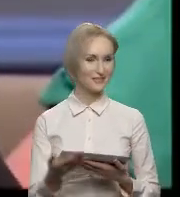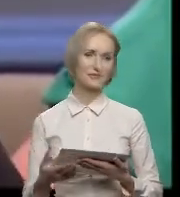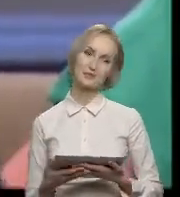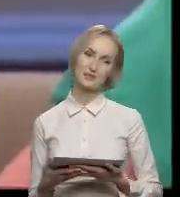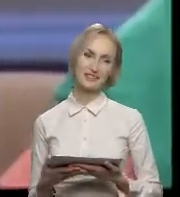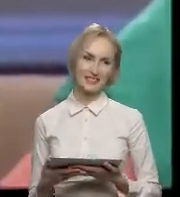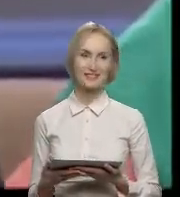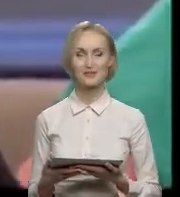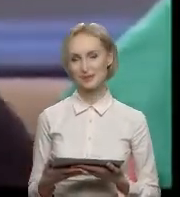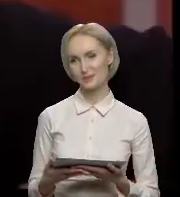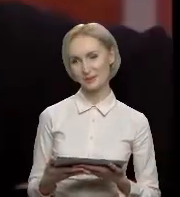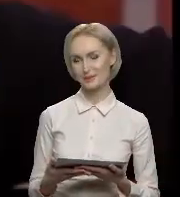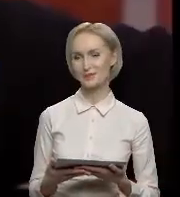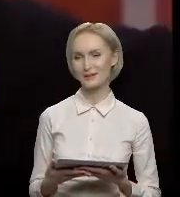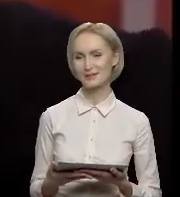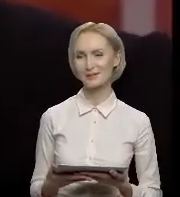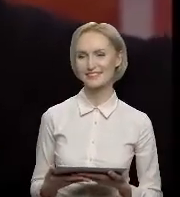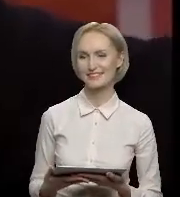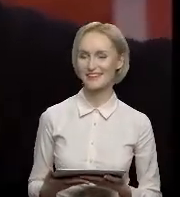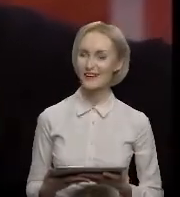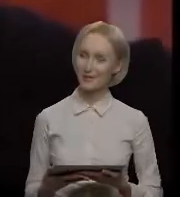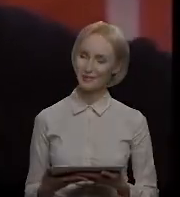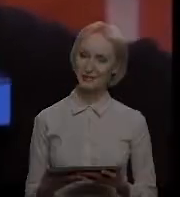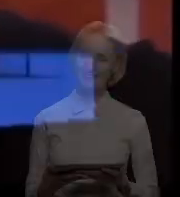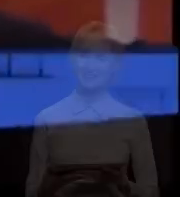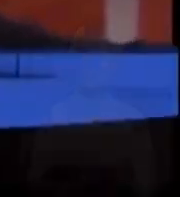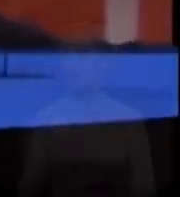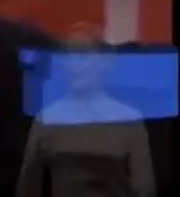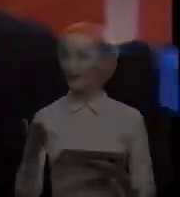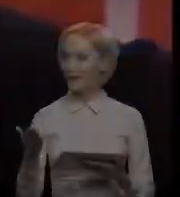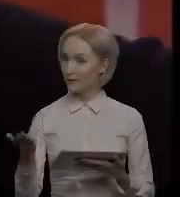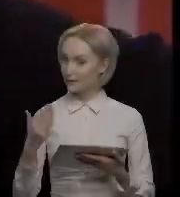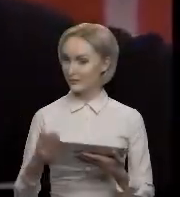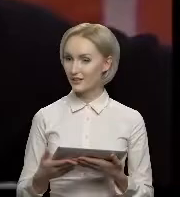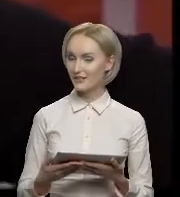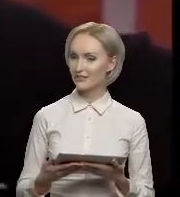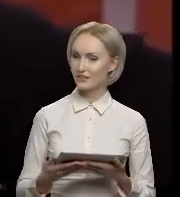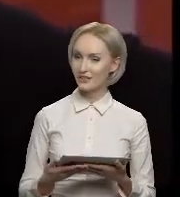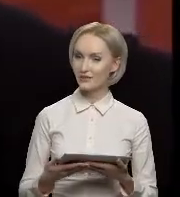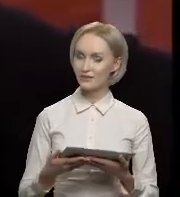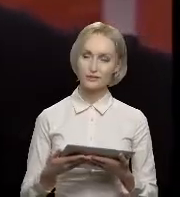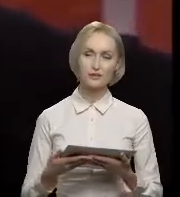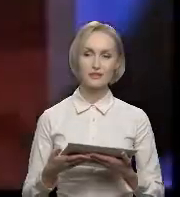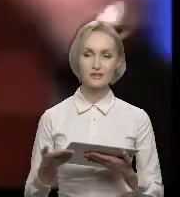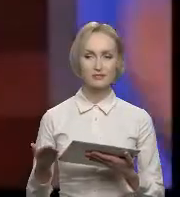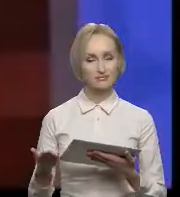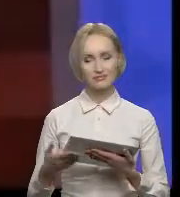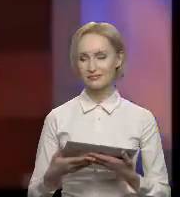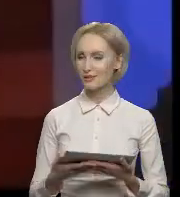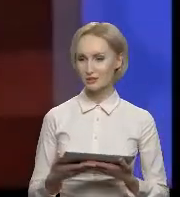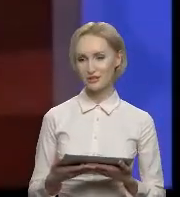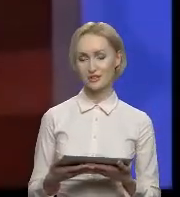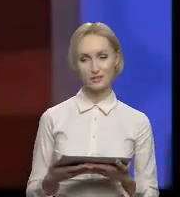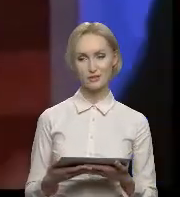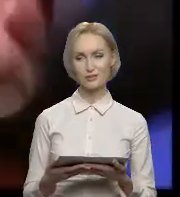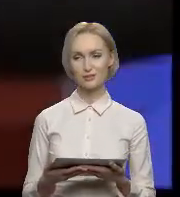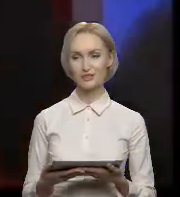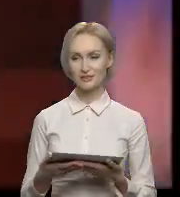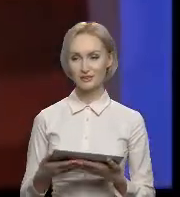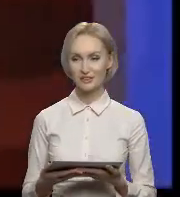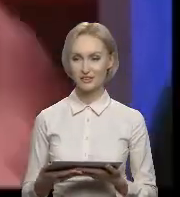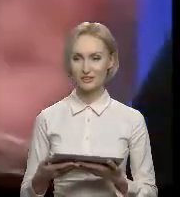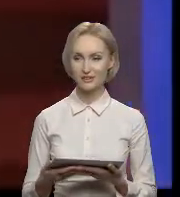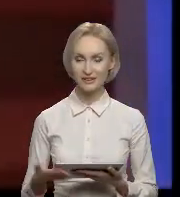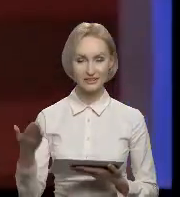Vegas and left your damn son with his damn dad. Whatever. You, when the last time you seen him? Okay. When the last time you seen your son? When the last time you seen your kids? I see